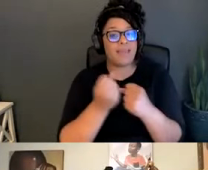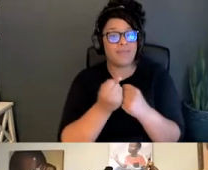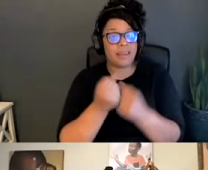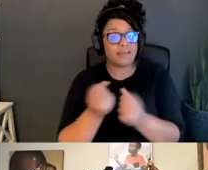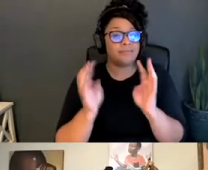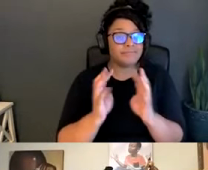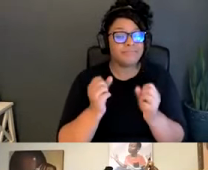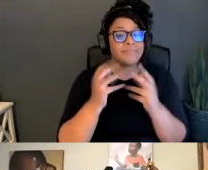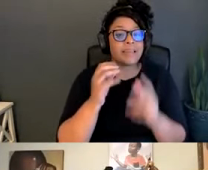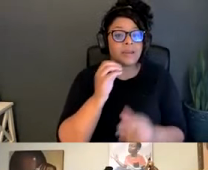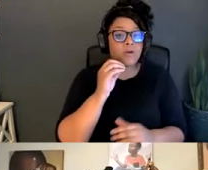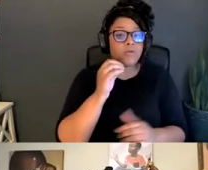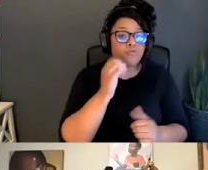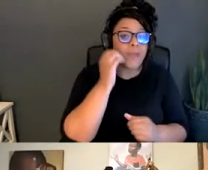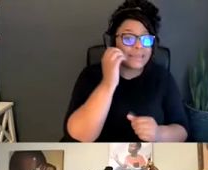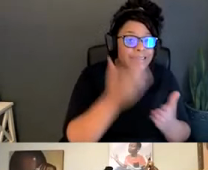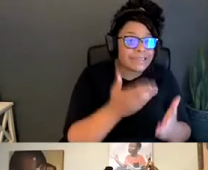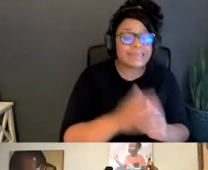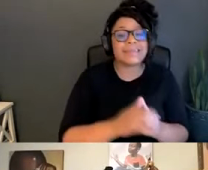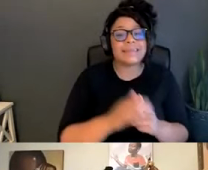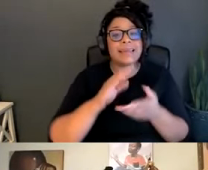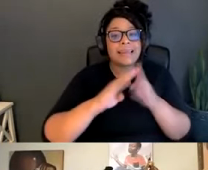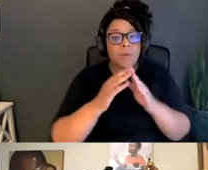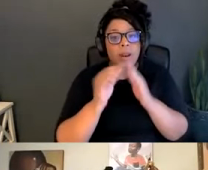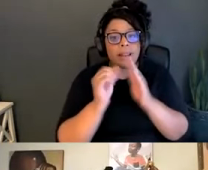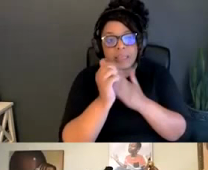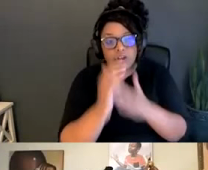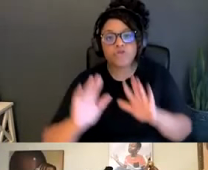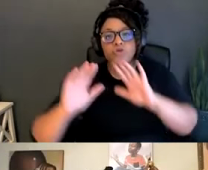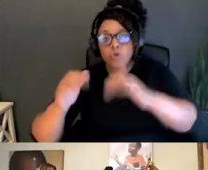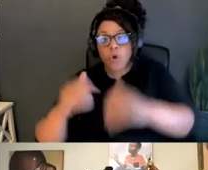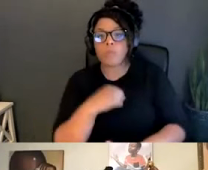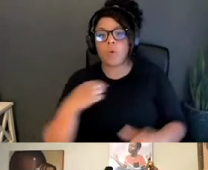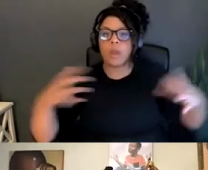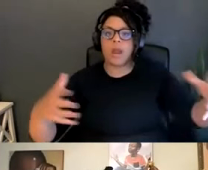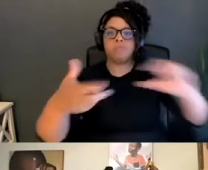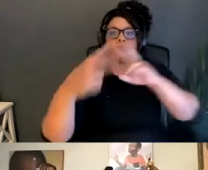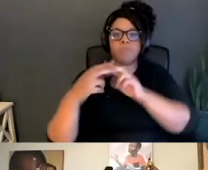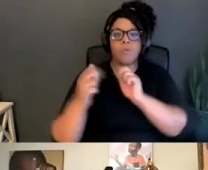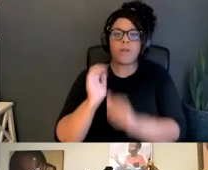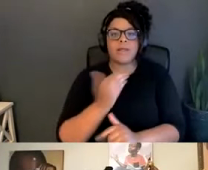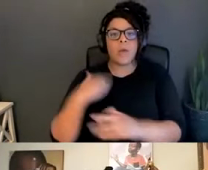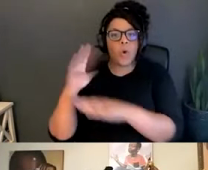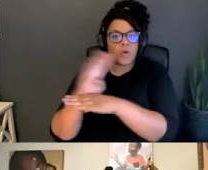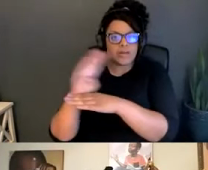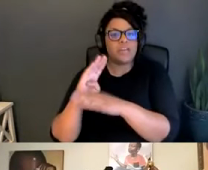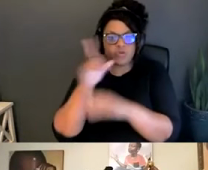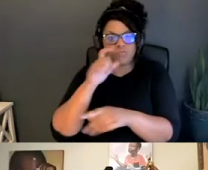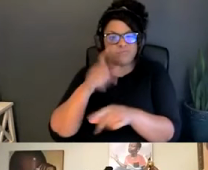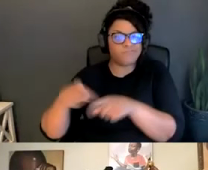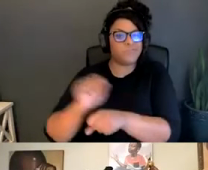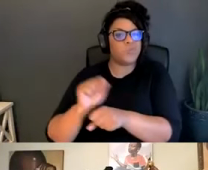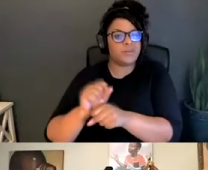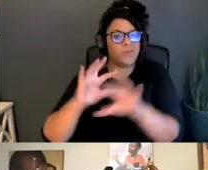residents, neighborhood leaders, and groups, and we pair those with some of our organizational partners here doing amazing work in the Rochester